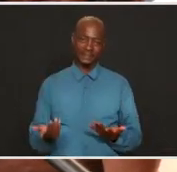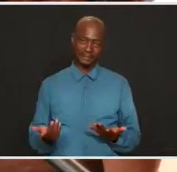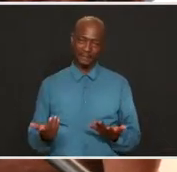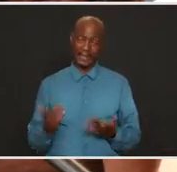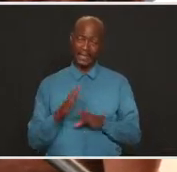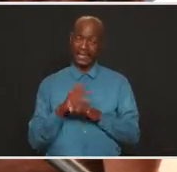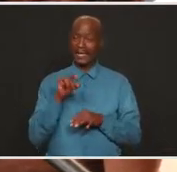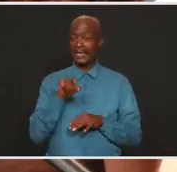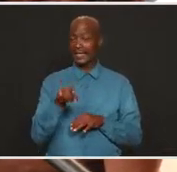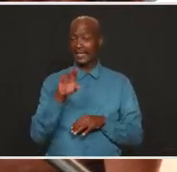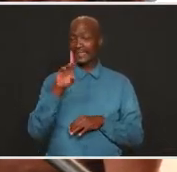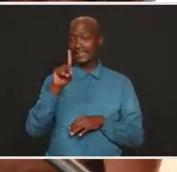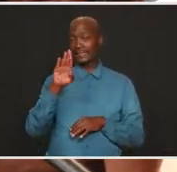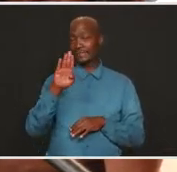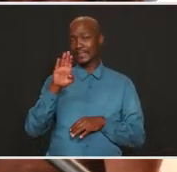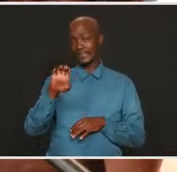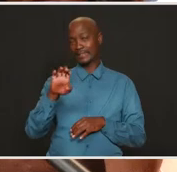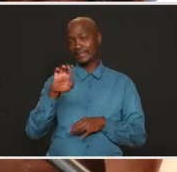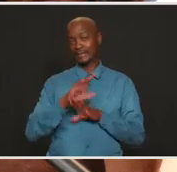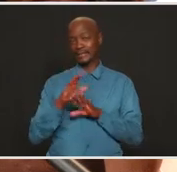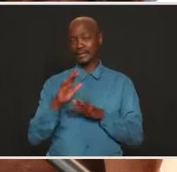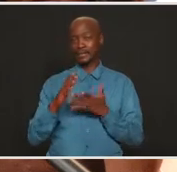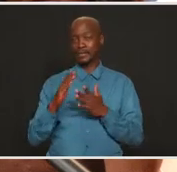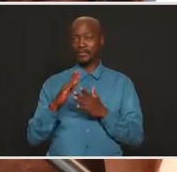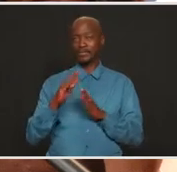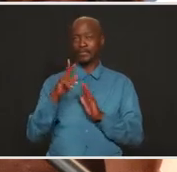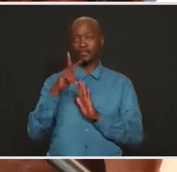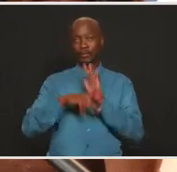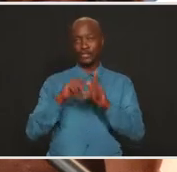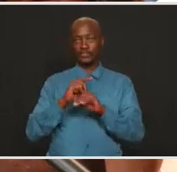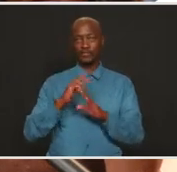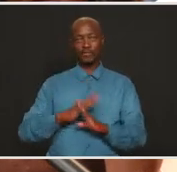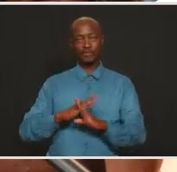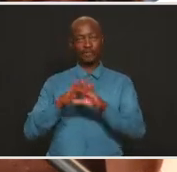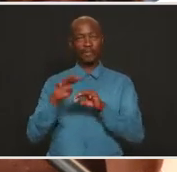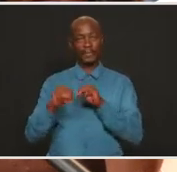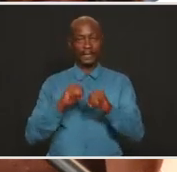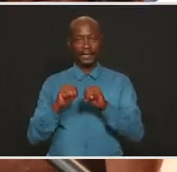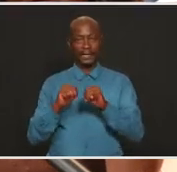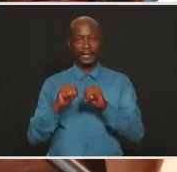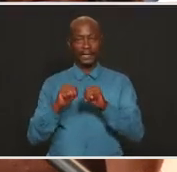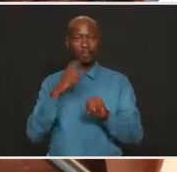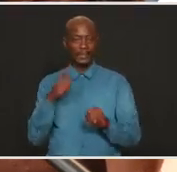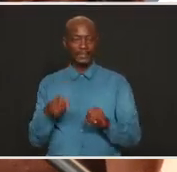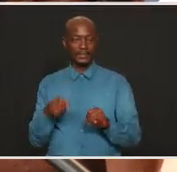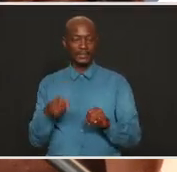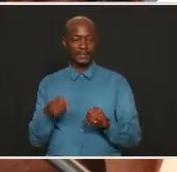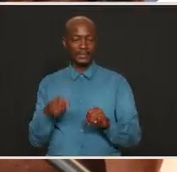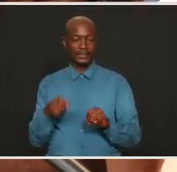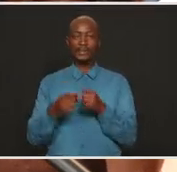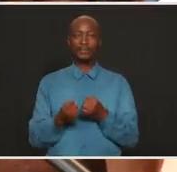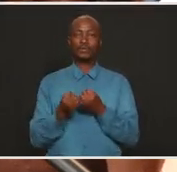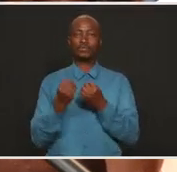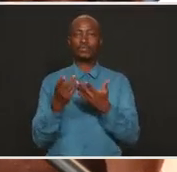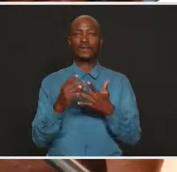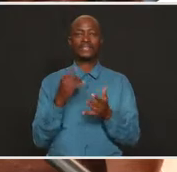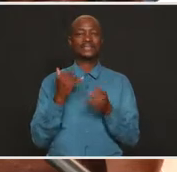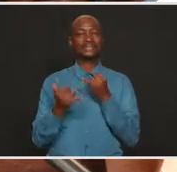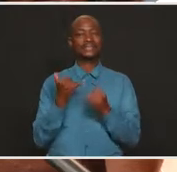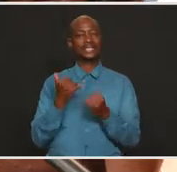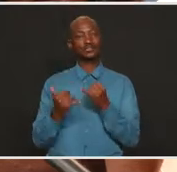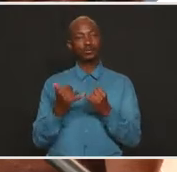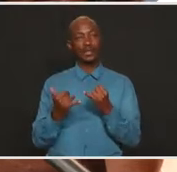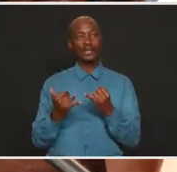dpe's policy or on the prevention of the management of the learner's pregnancy is about providing sexual